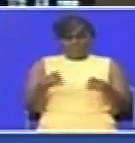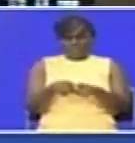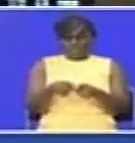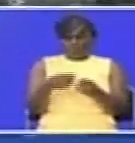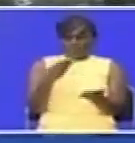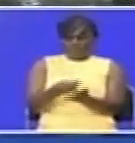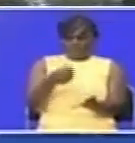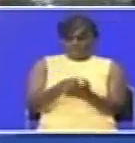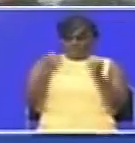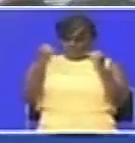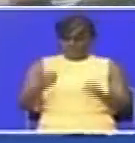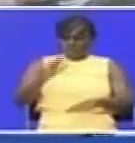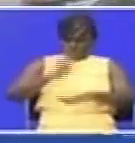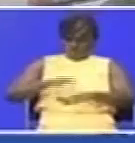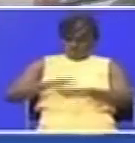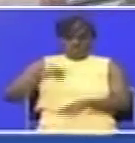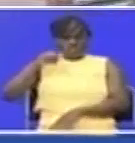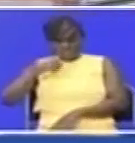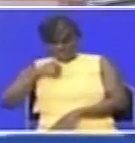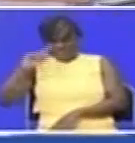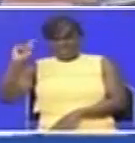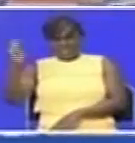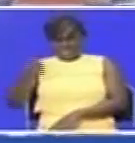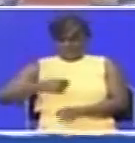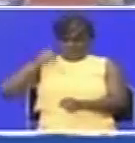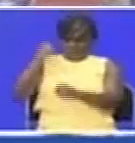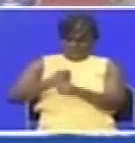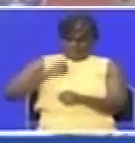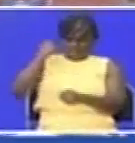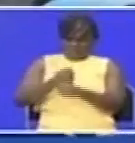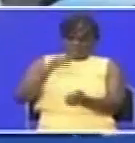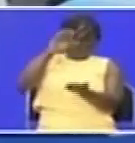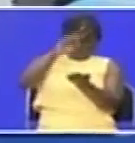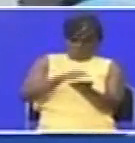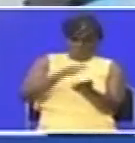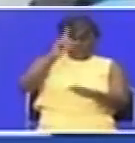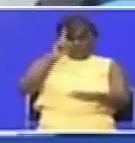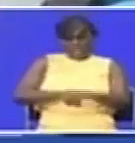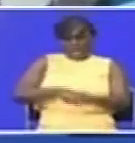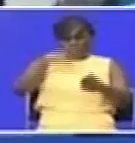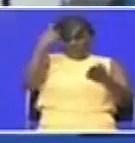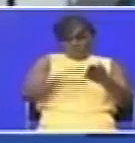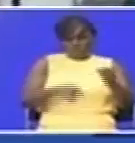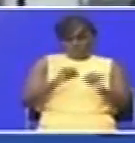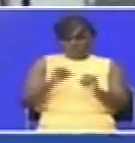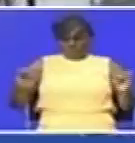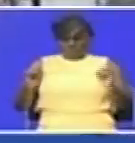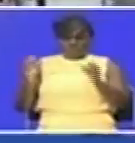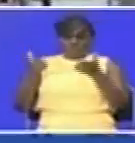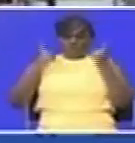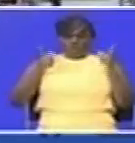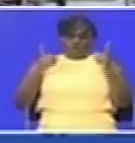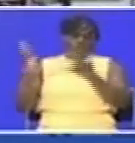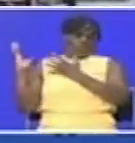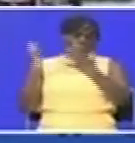financial conditions. The good news is that Kenya is currently working on further reducing the time and cost of clearing import cargo at the port